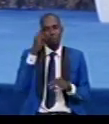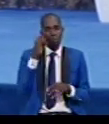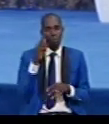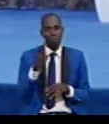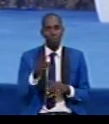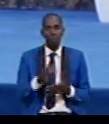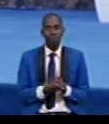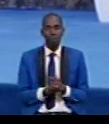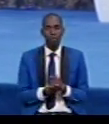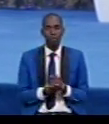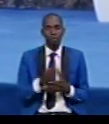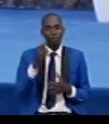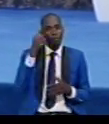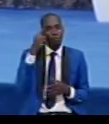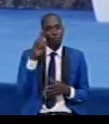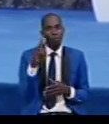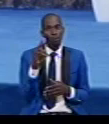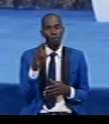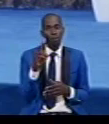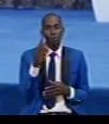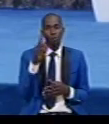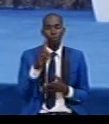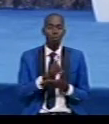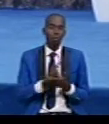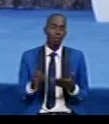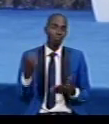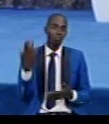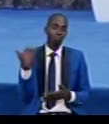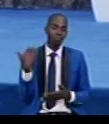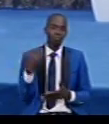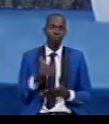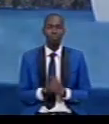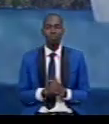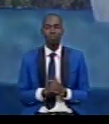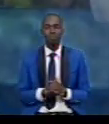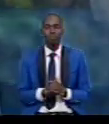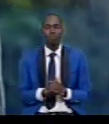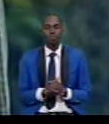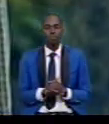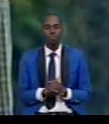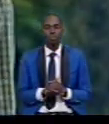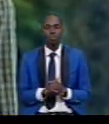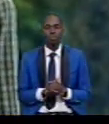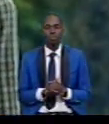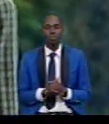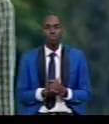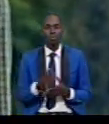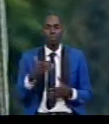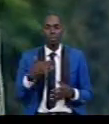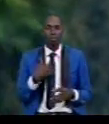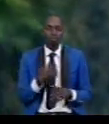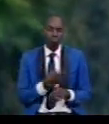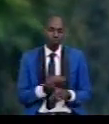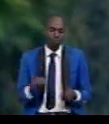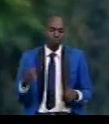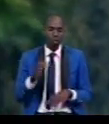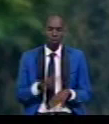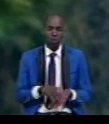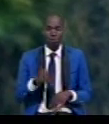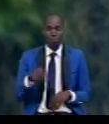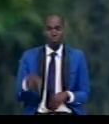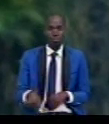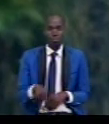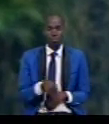For the past 1 week now, I had injuries on my leg, and I've